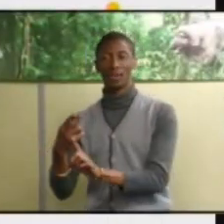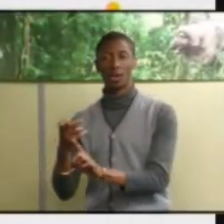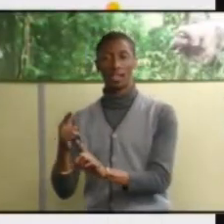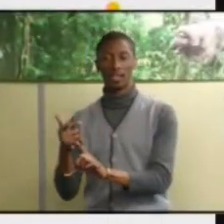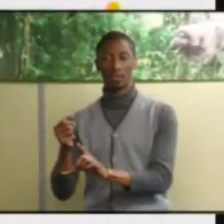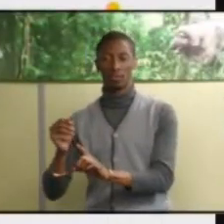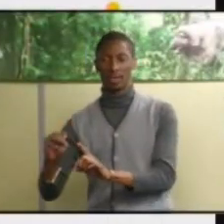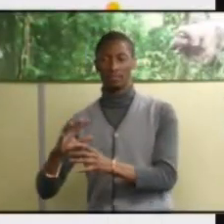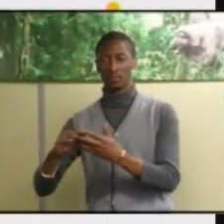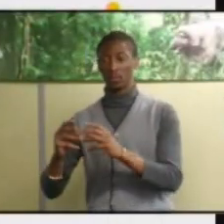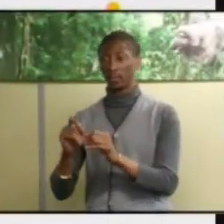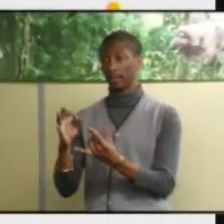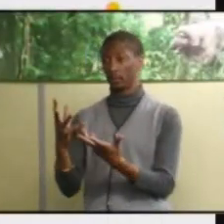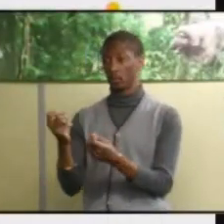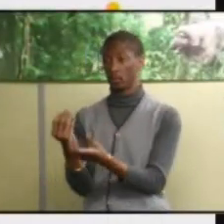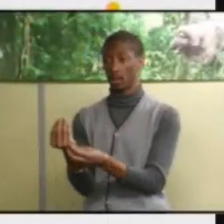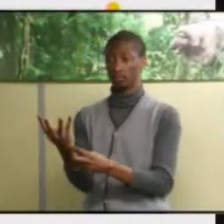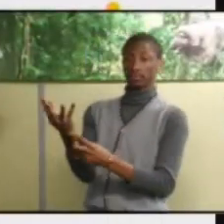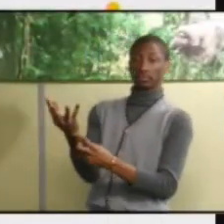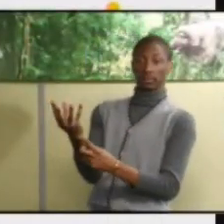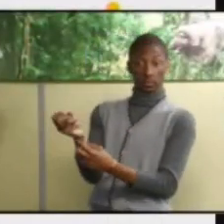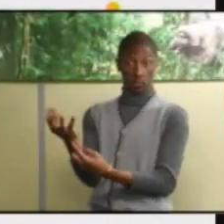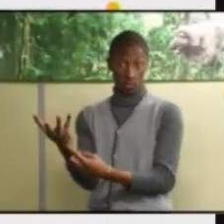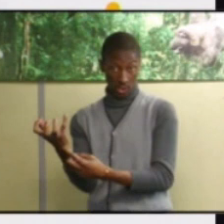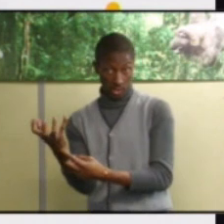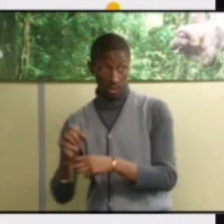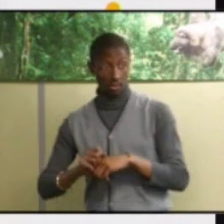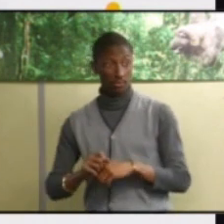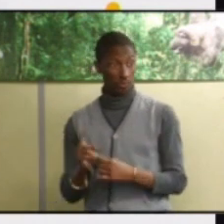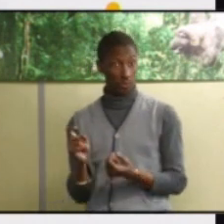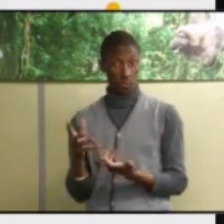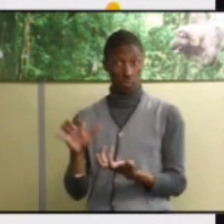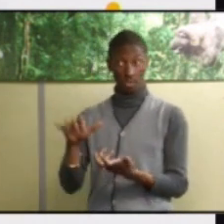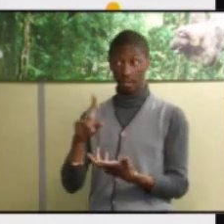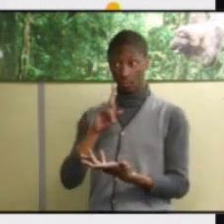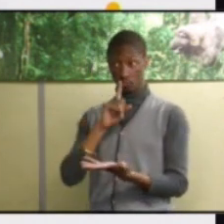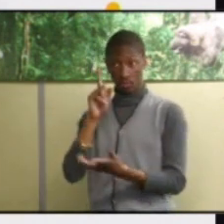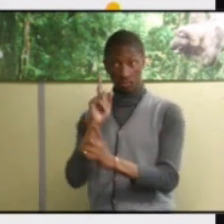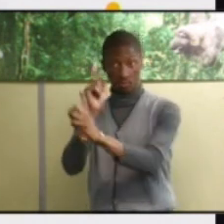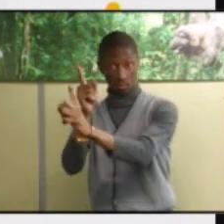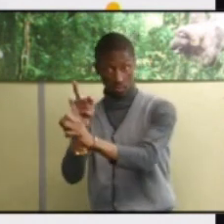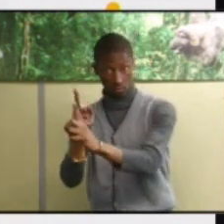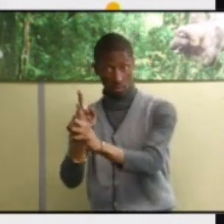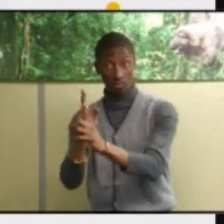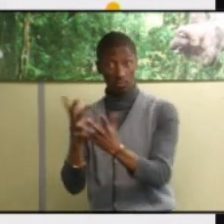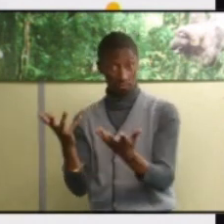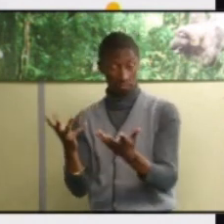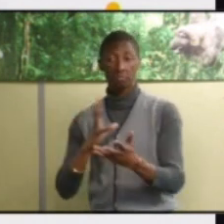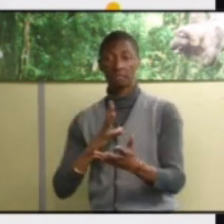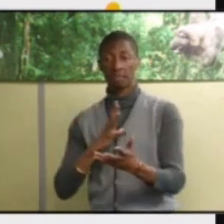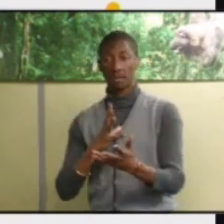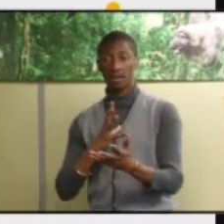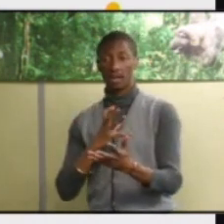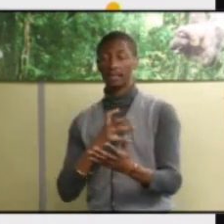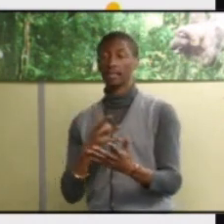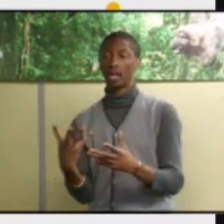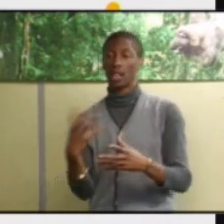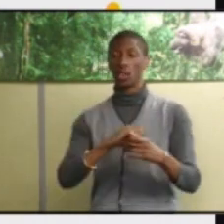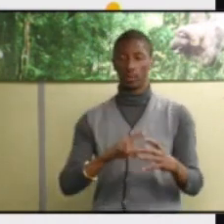you want a hologram, then we want to have that be a realistic goal from the beginning and fund it